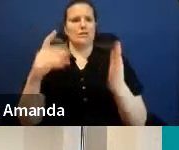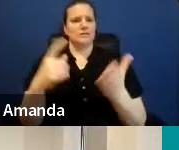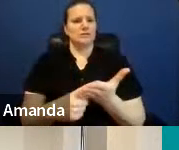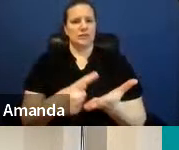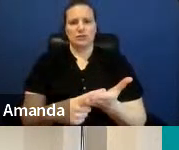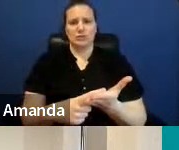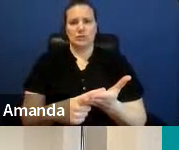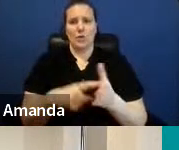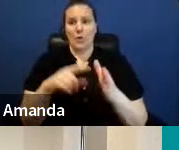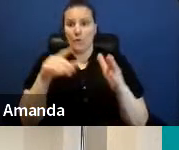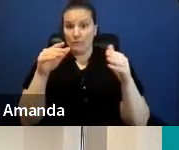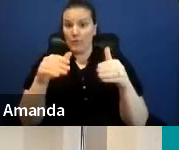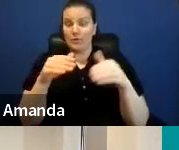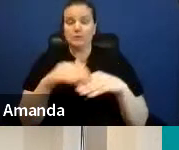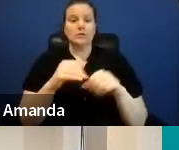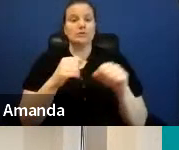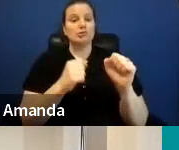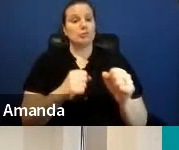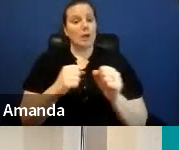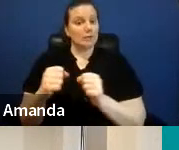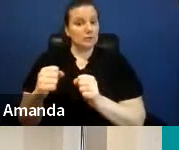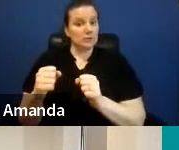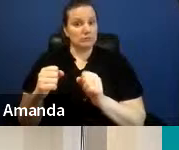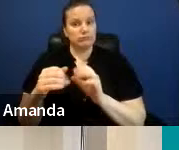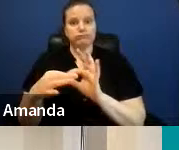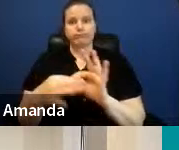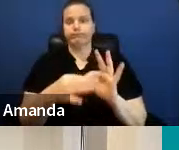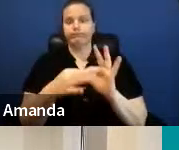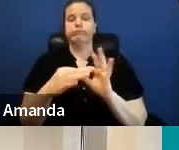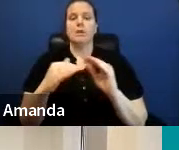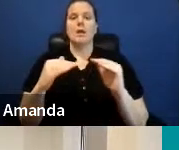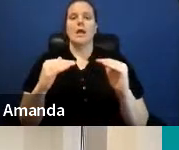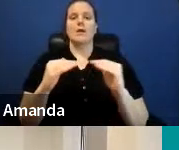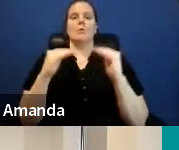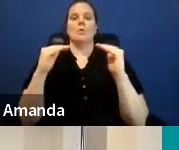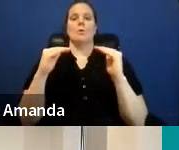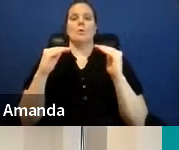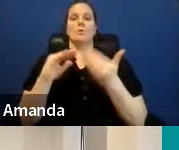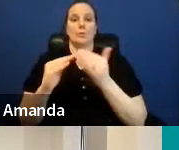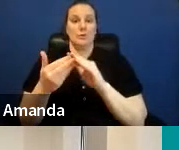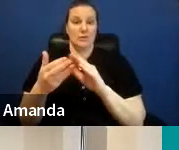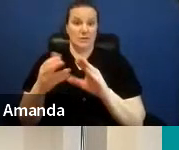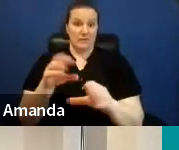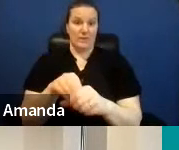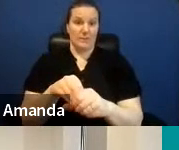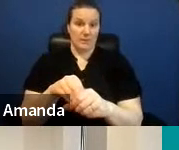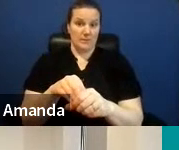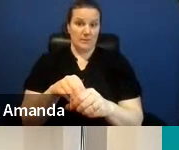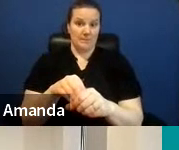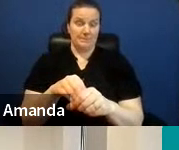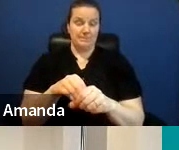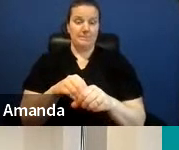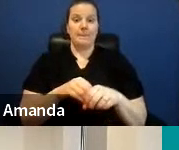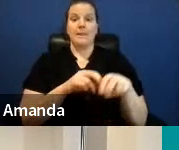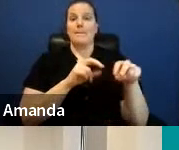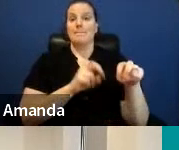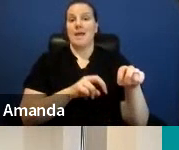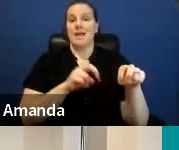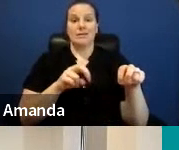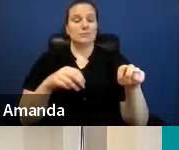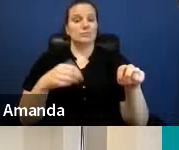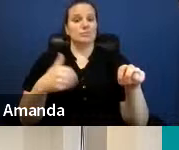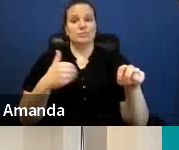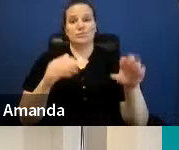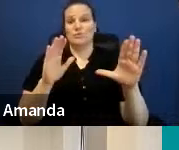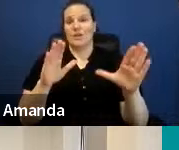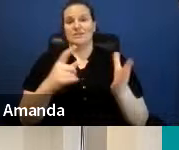on strategies around equitable community engagement. And the panelists had great discussions